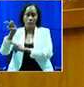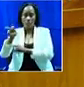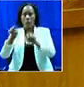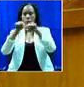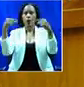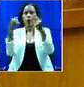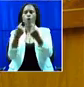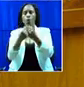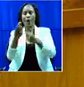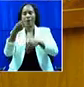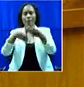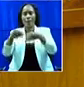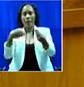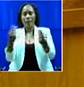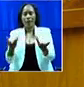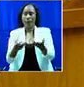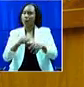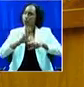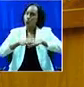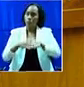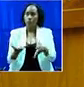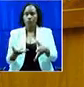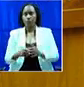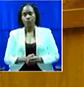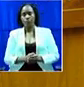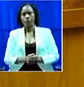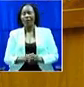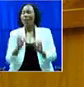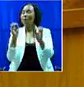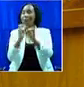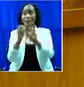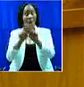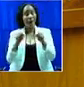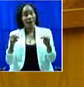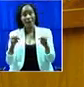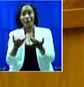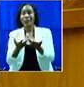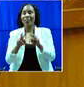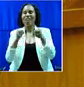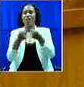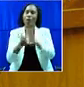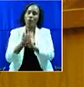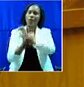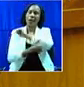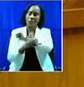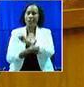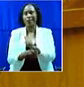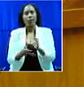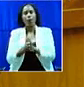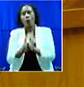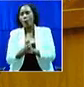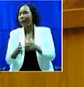supply and demand. No country, not even ours, has been spared. No